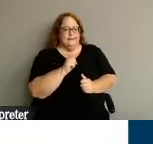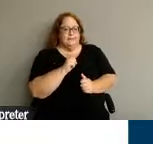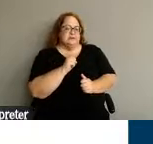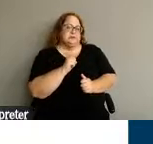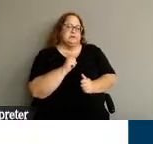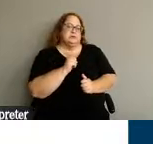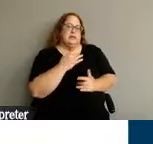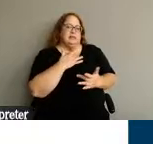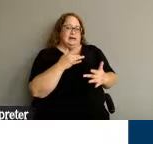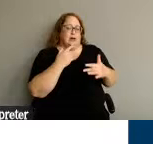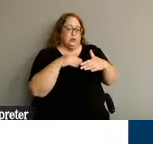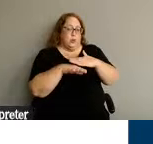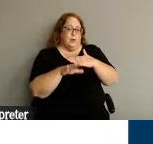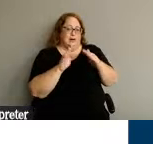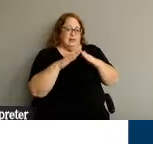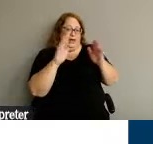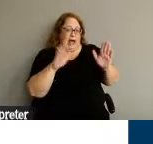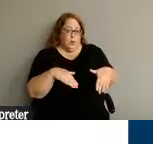the house,